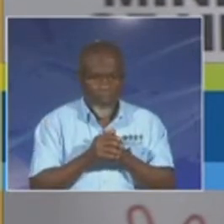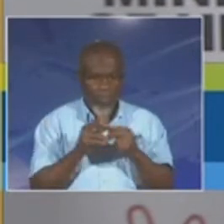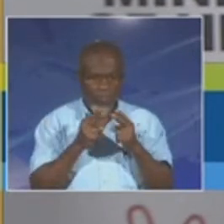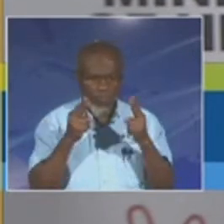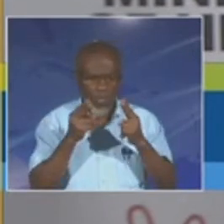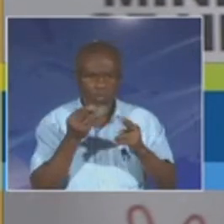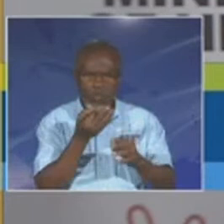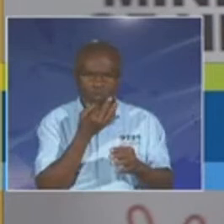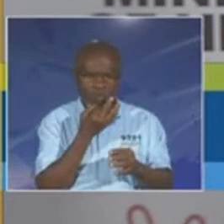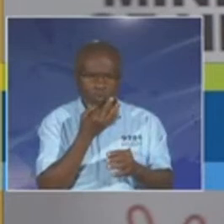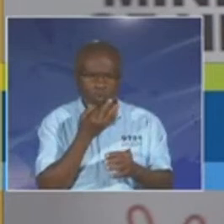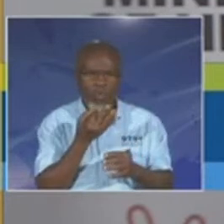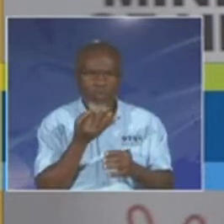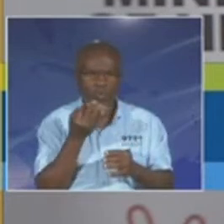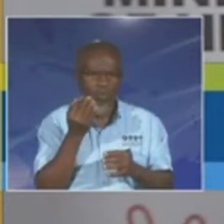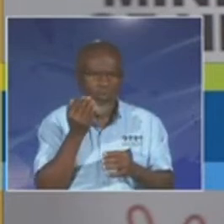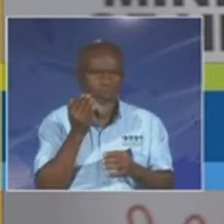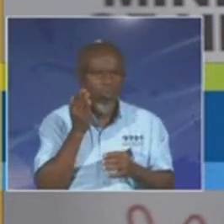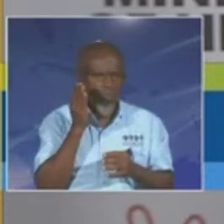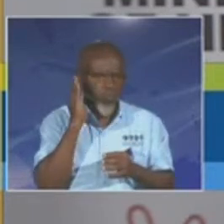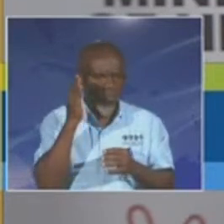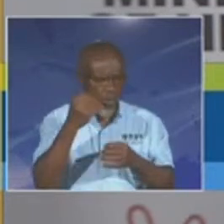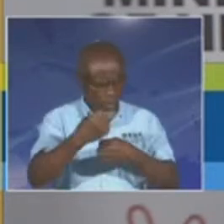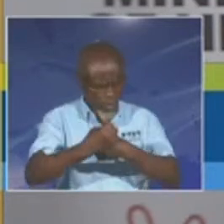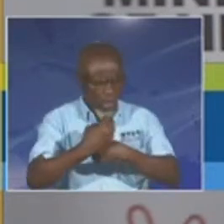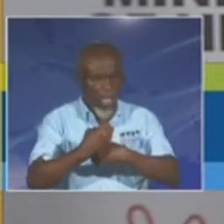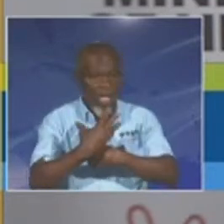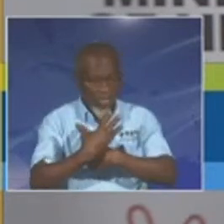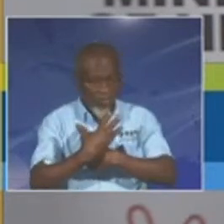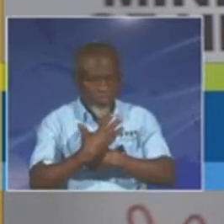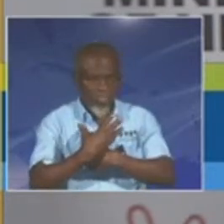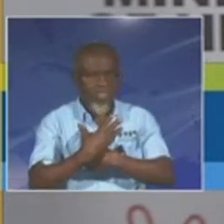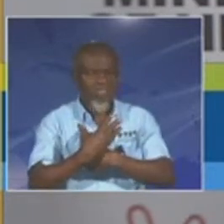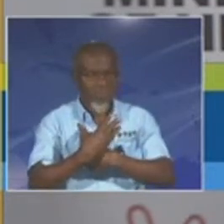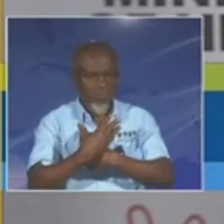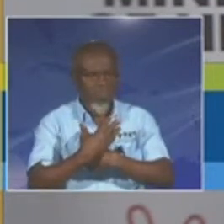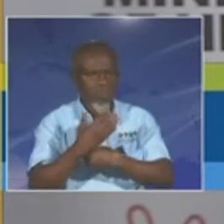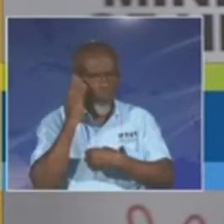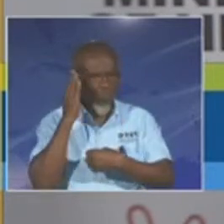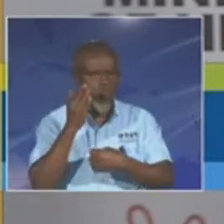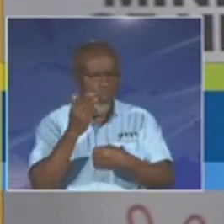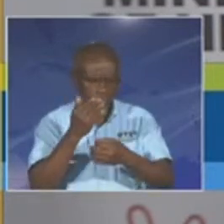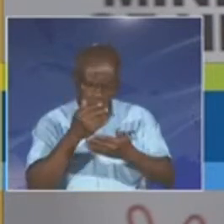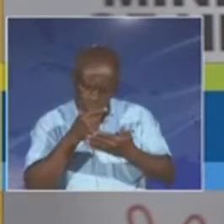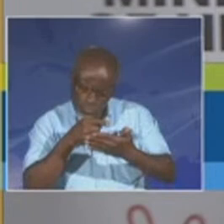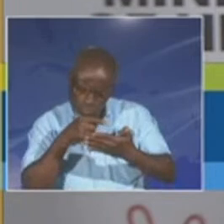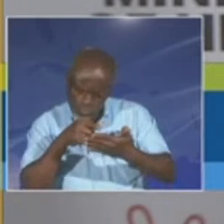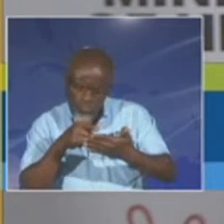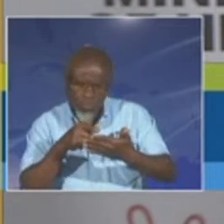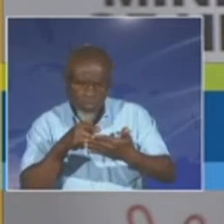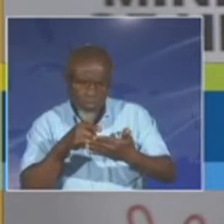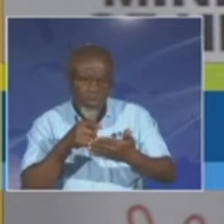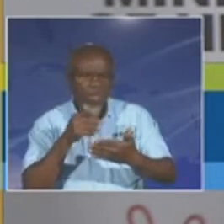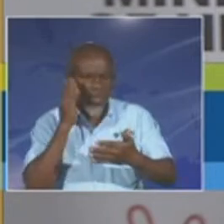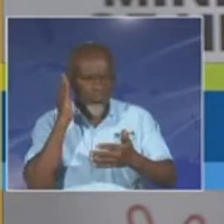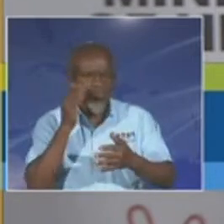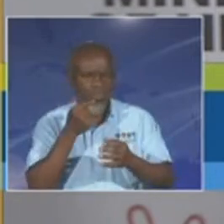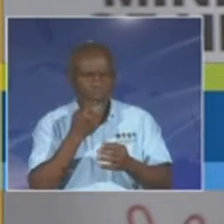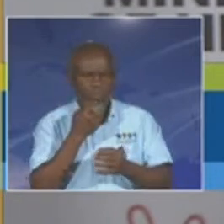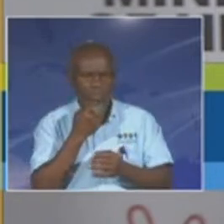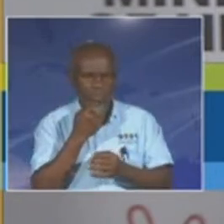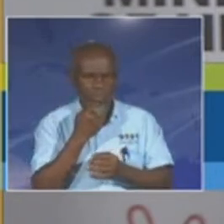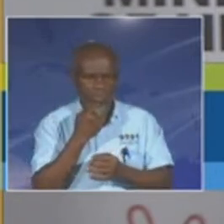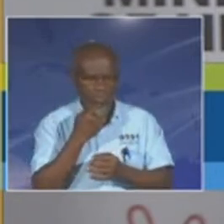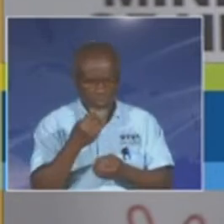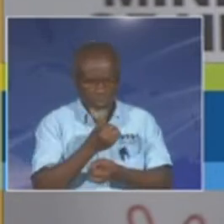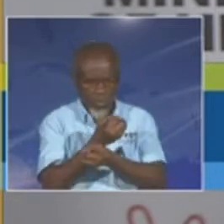of course, we will take it into consideration when they make those recommendations. But we'll look to them for those types of recommendations, of course, looking at